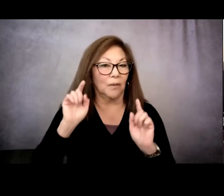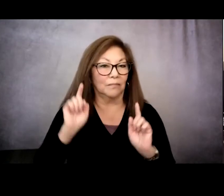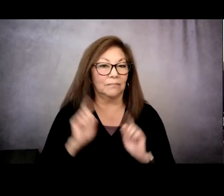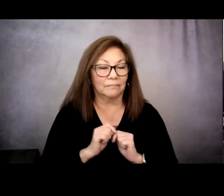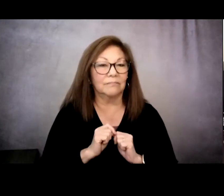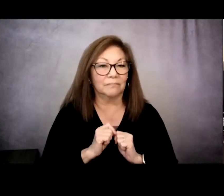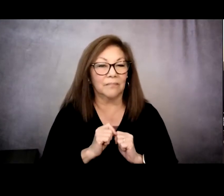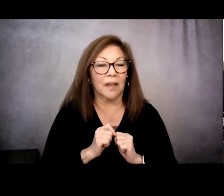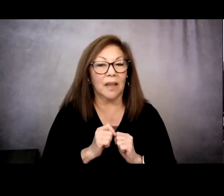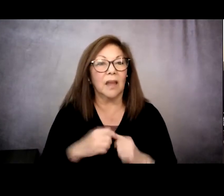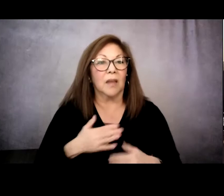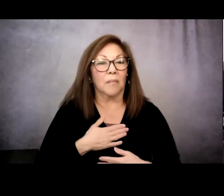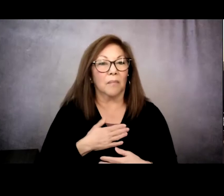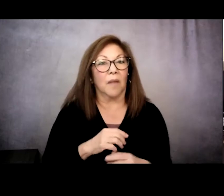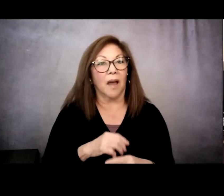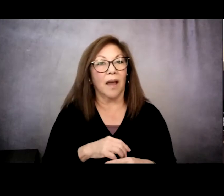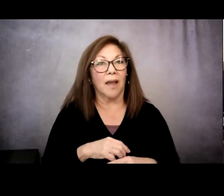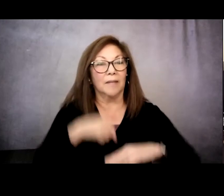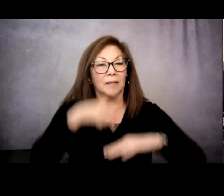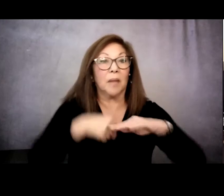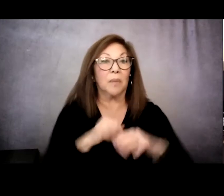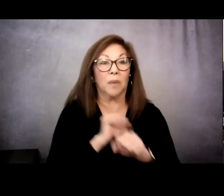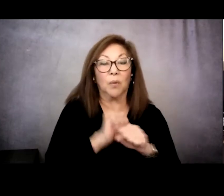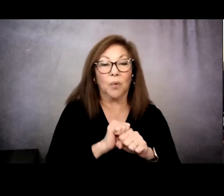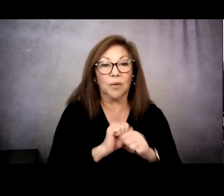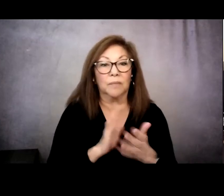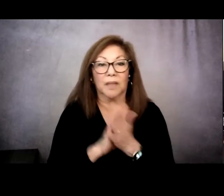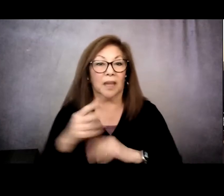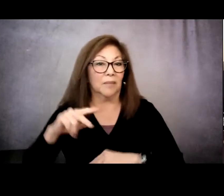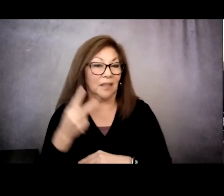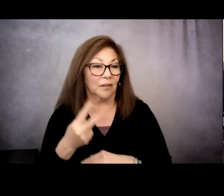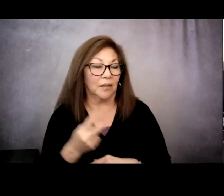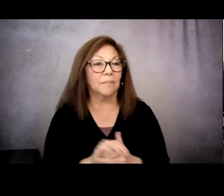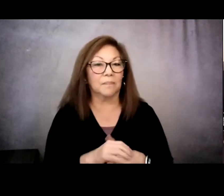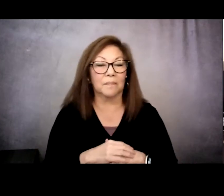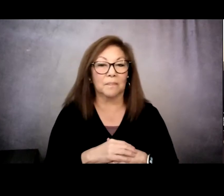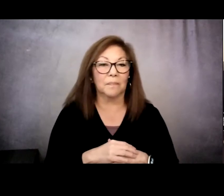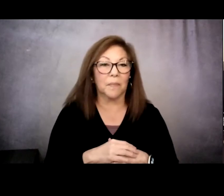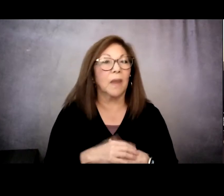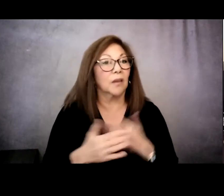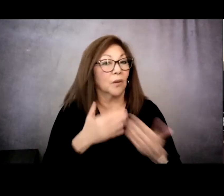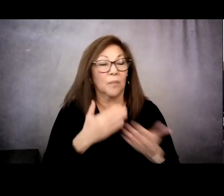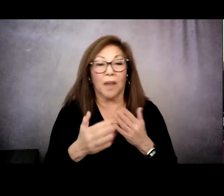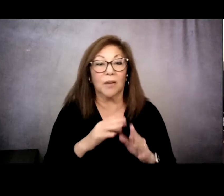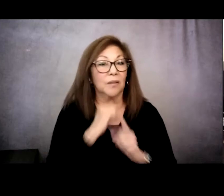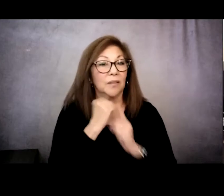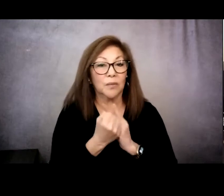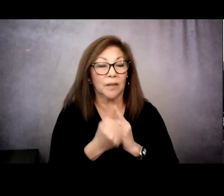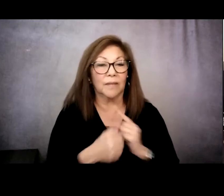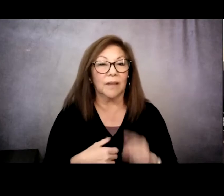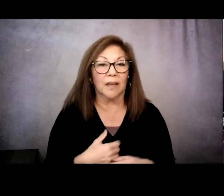with the substance of my work was suddenly secondary to those superficial factors. No matter the case, the acute